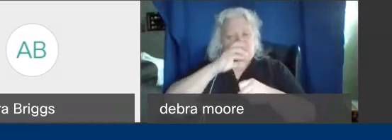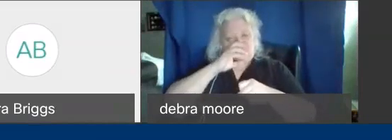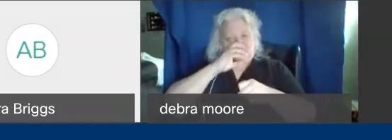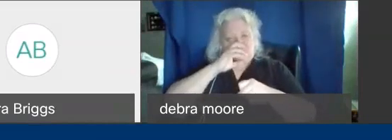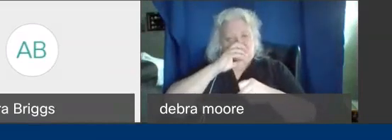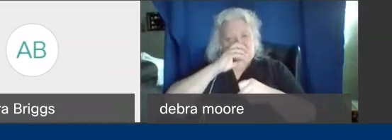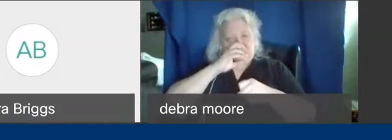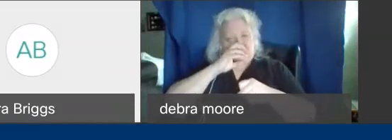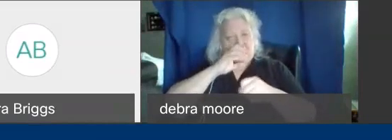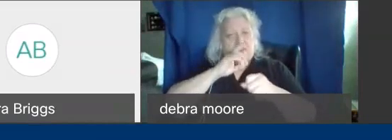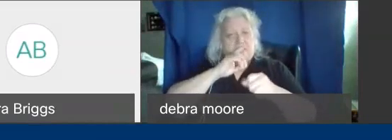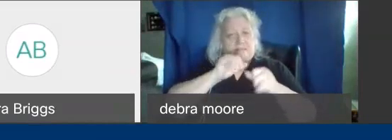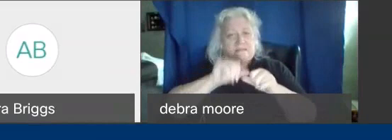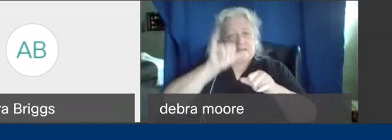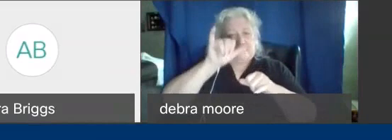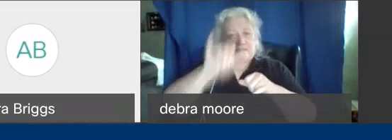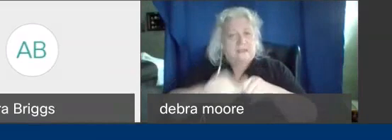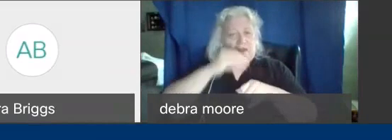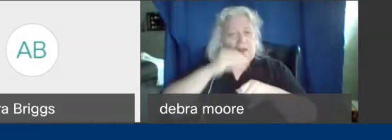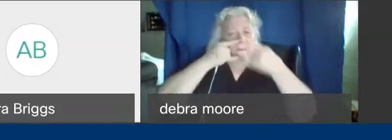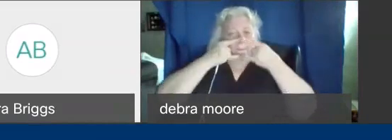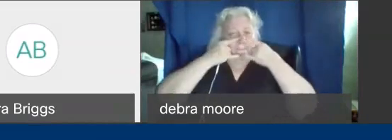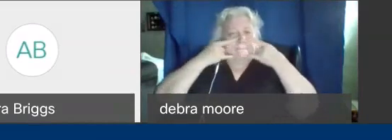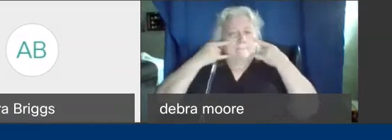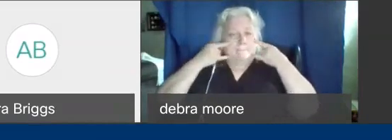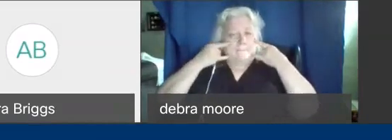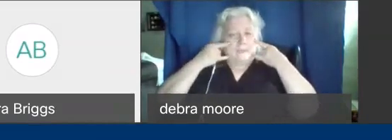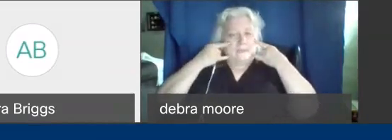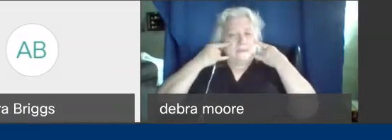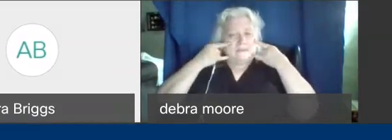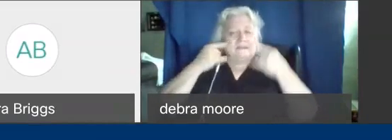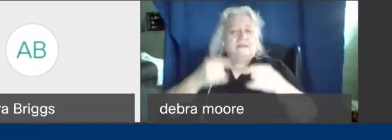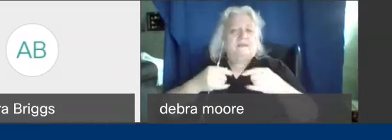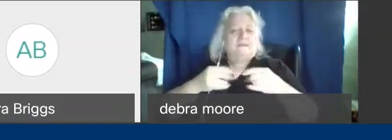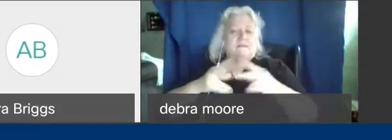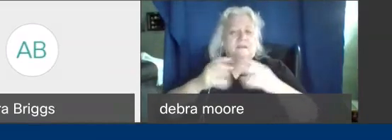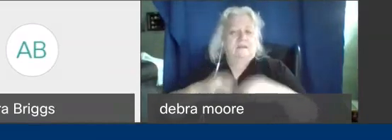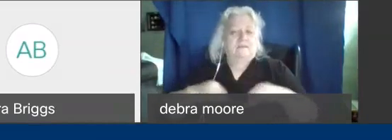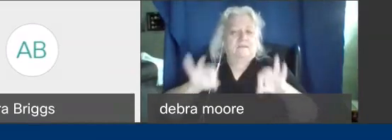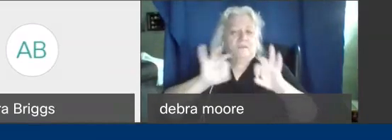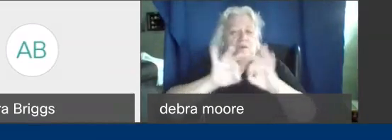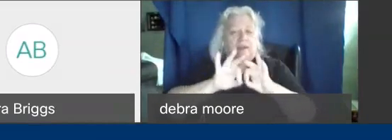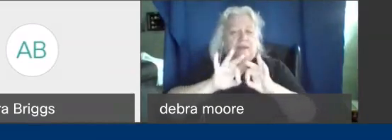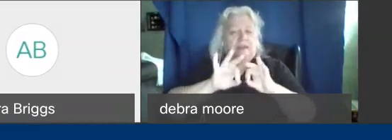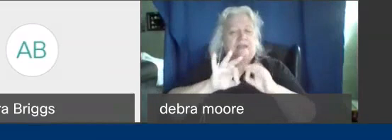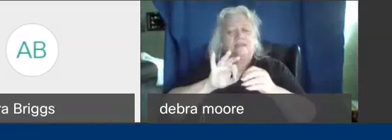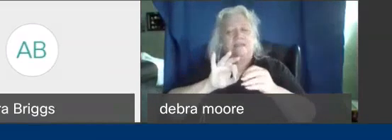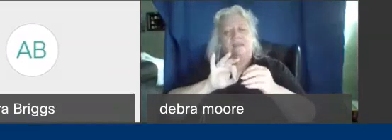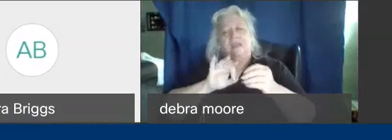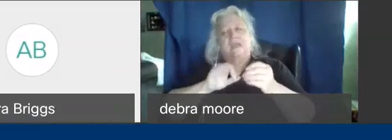stay home or to wear a mask if you're around others, but there's also important tips about washing your